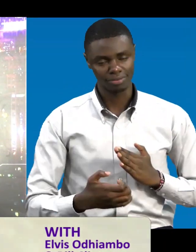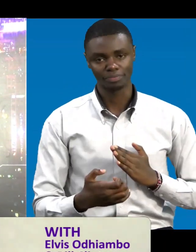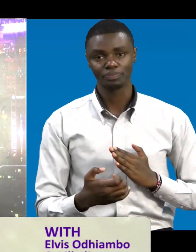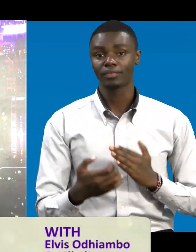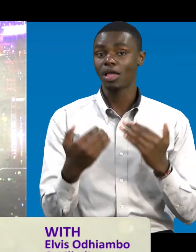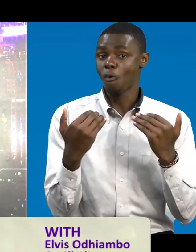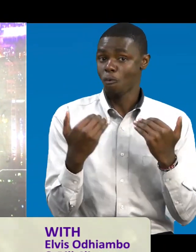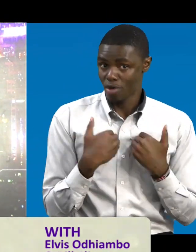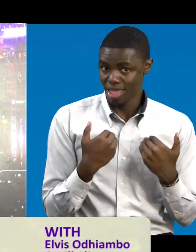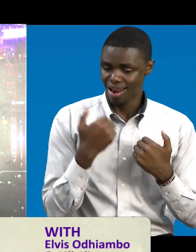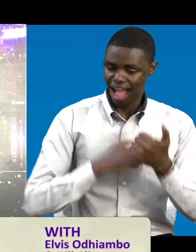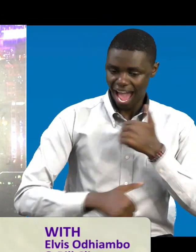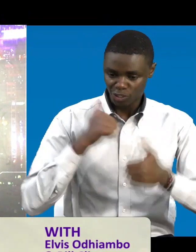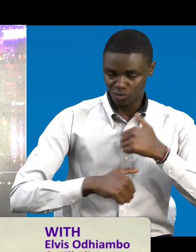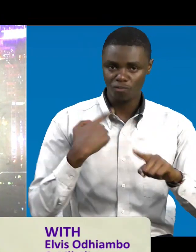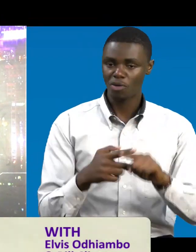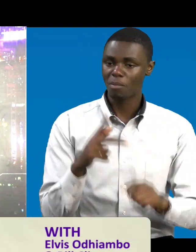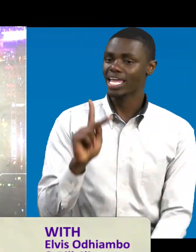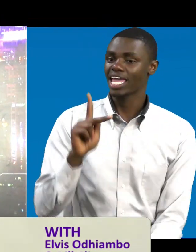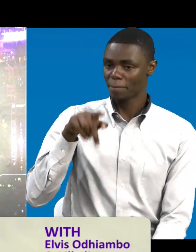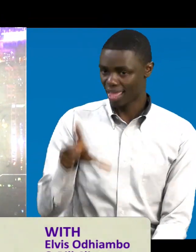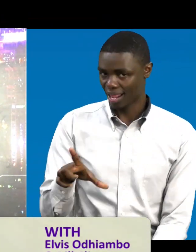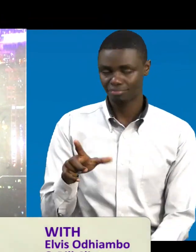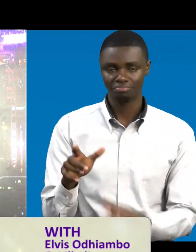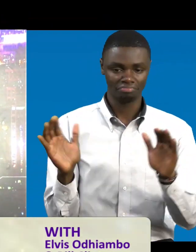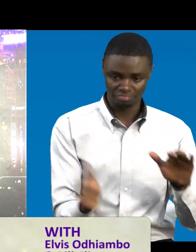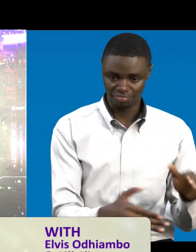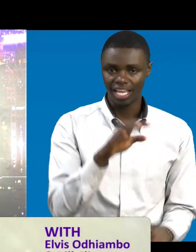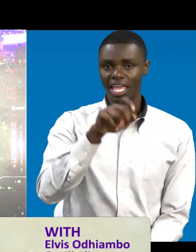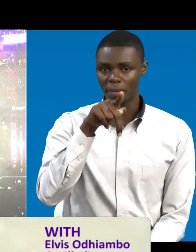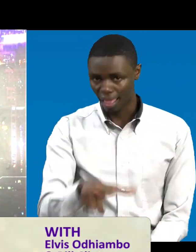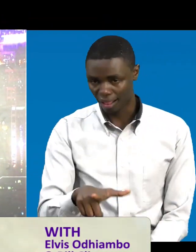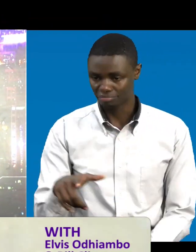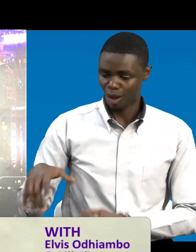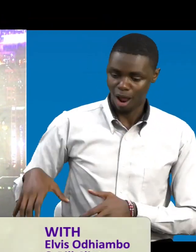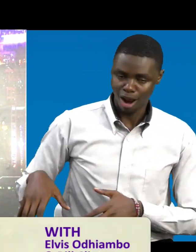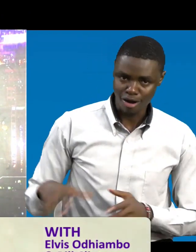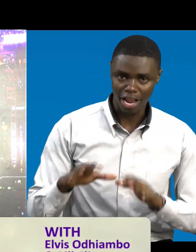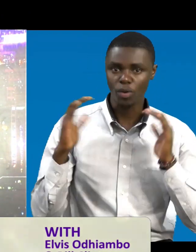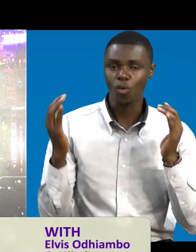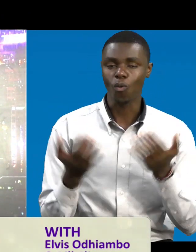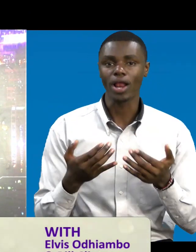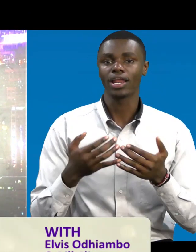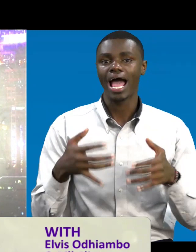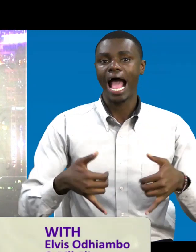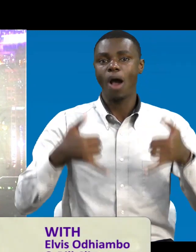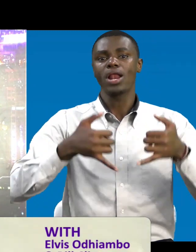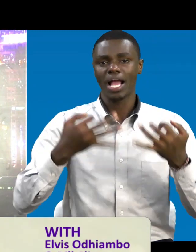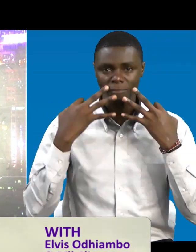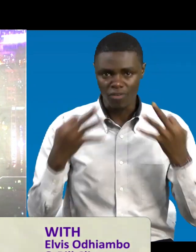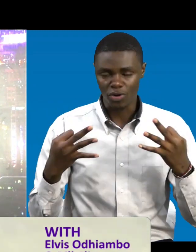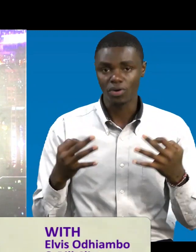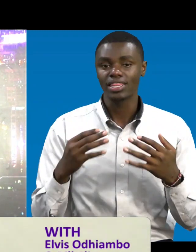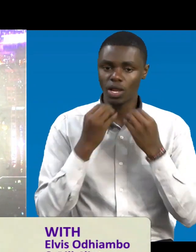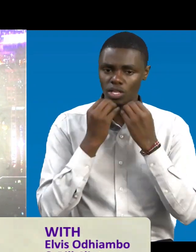Now, we had action straight from the KPL to the EPL, not forgetting the Rugby World Cup final. And stick around, I'll be giving